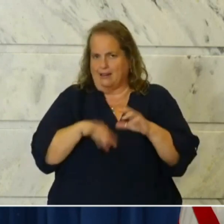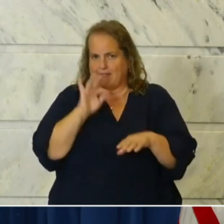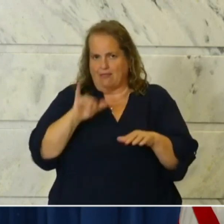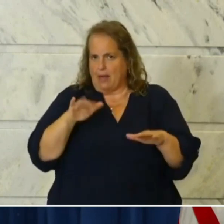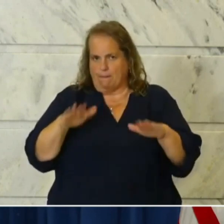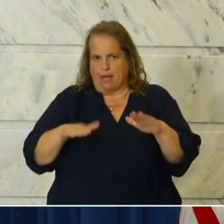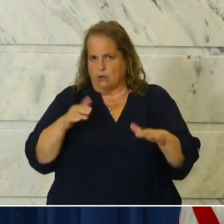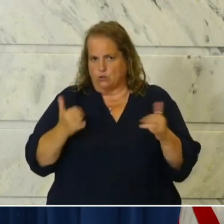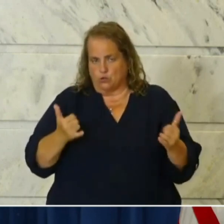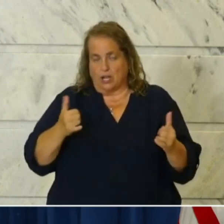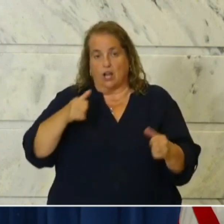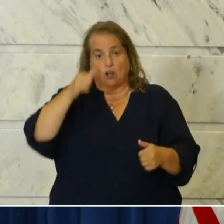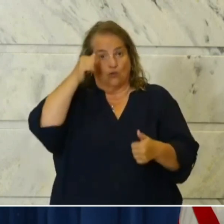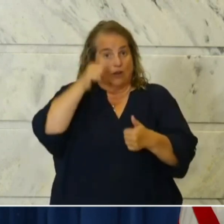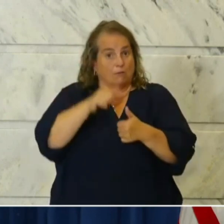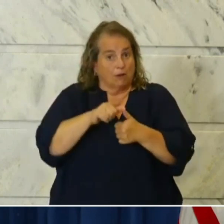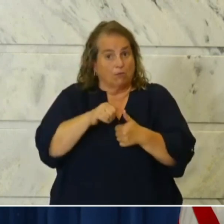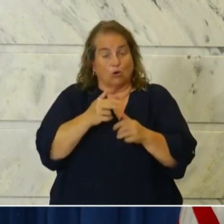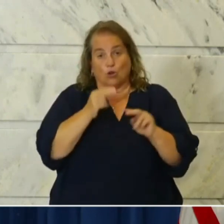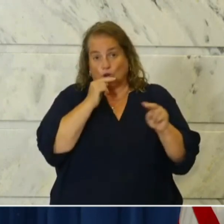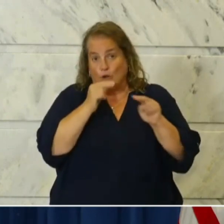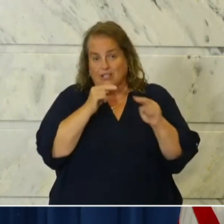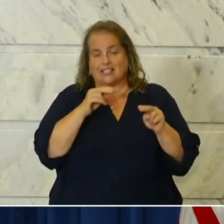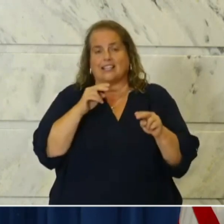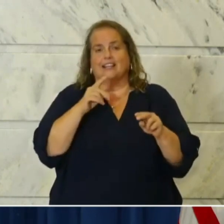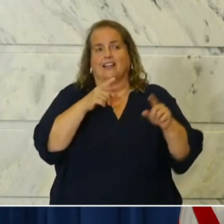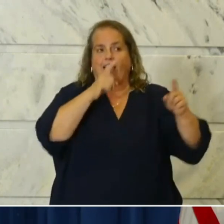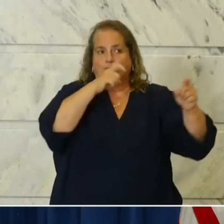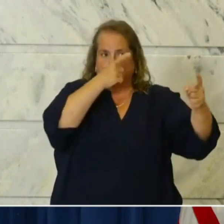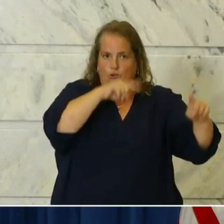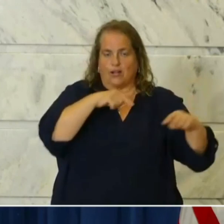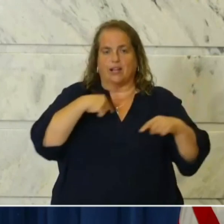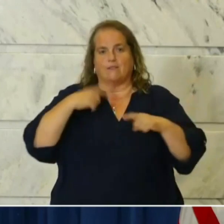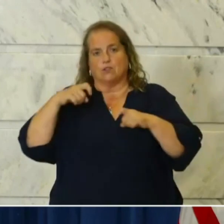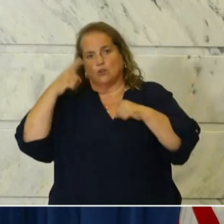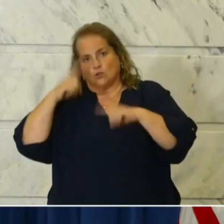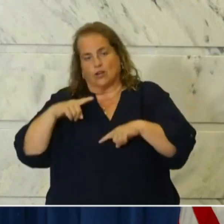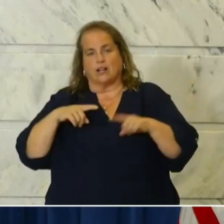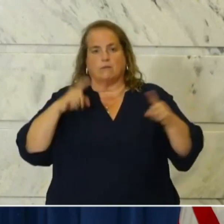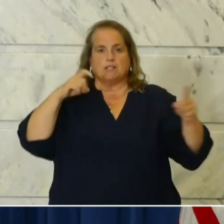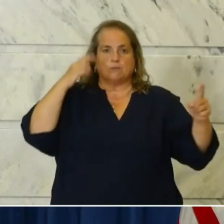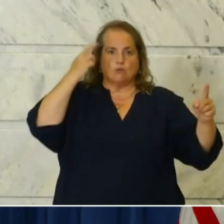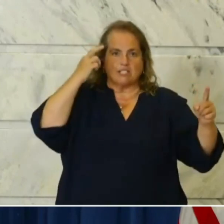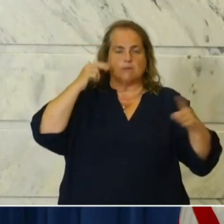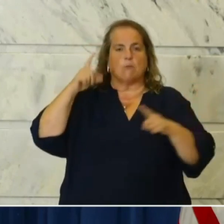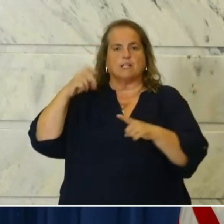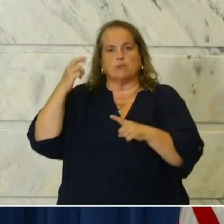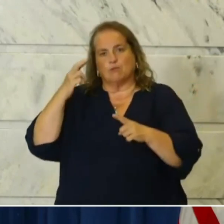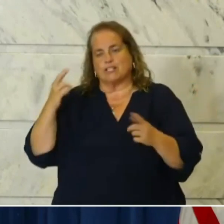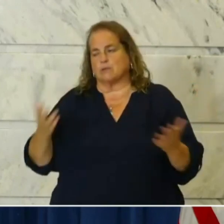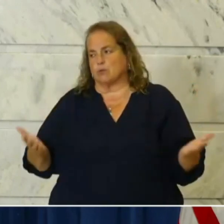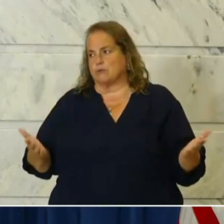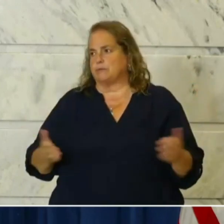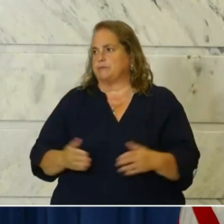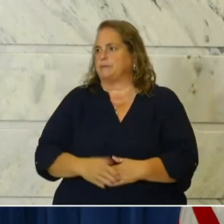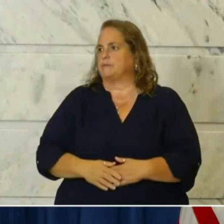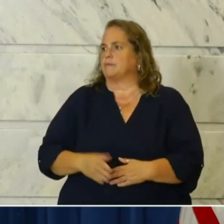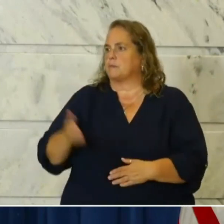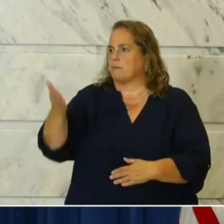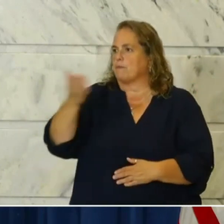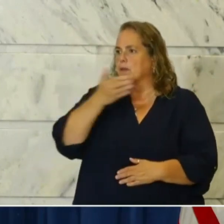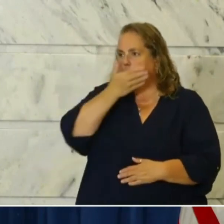remember that a mediation requires different parties to agree, which requires everybody to be reasonable. Some days that's harder than others. Joe?